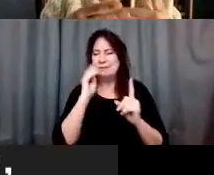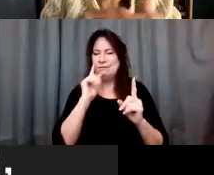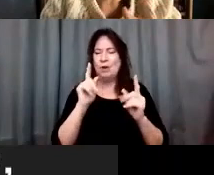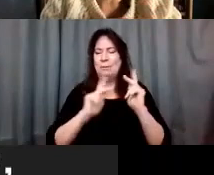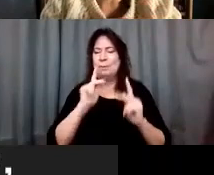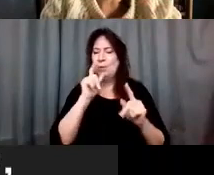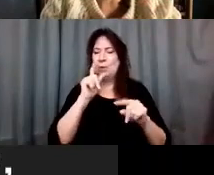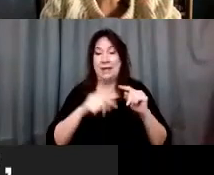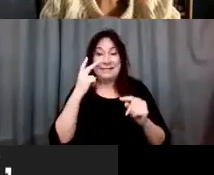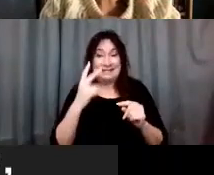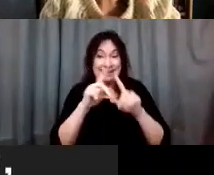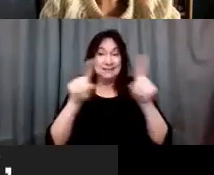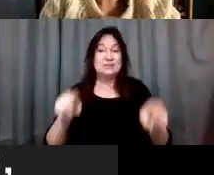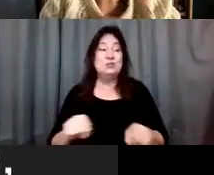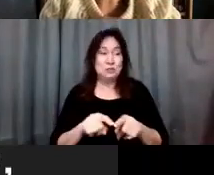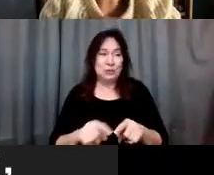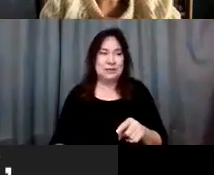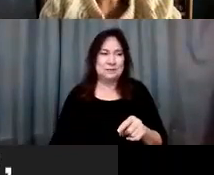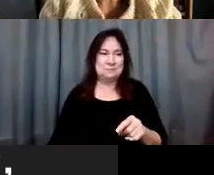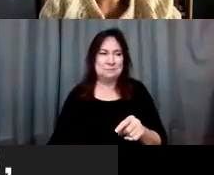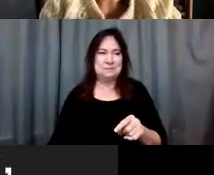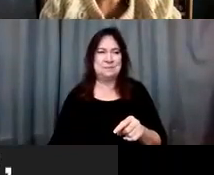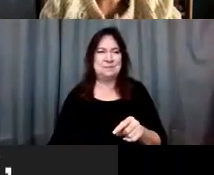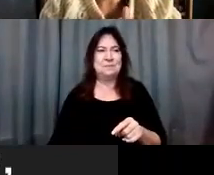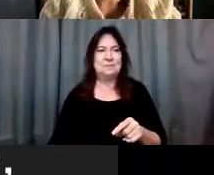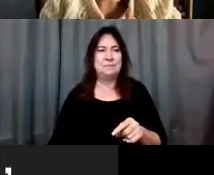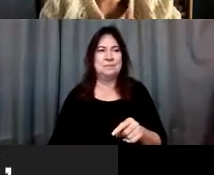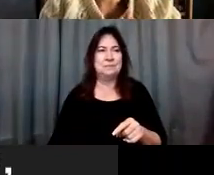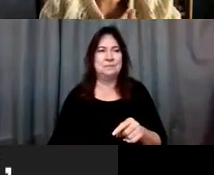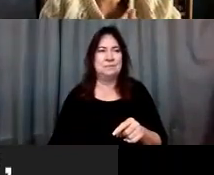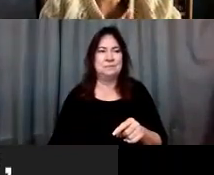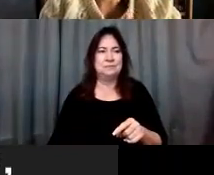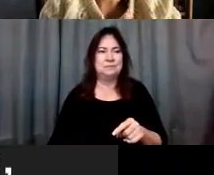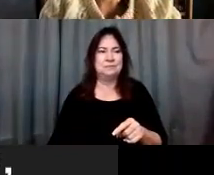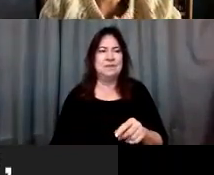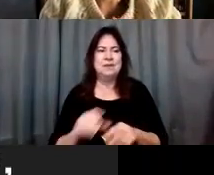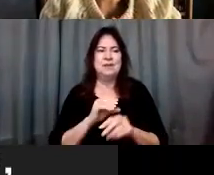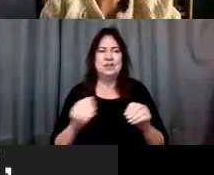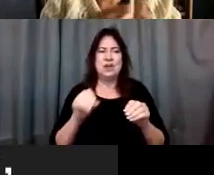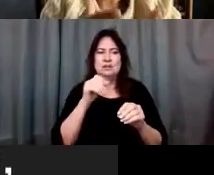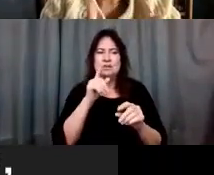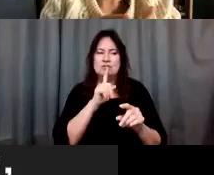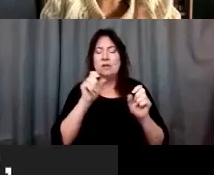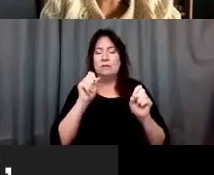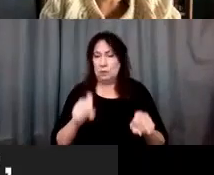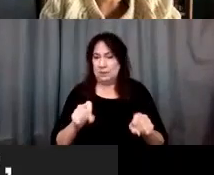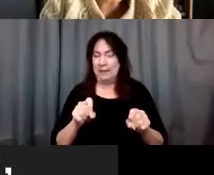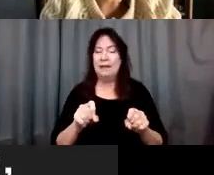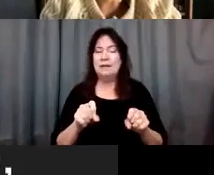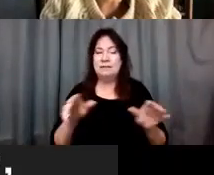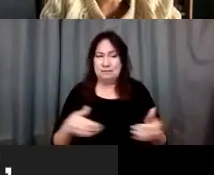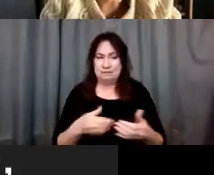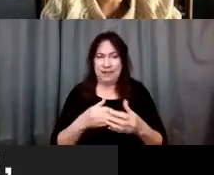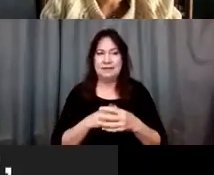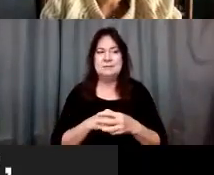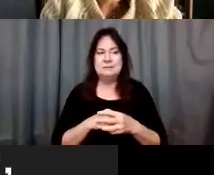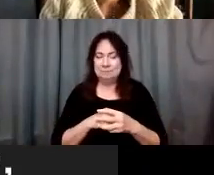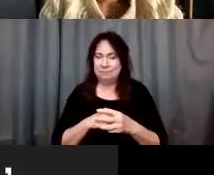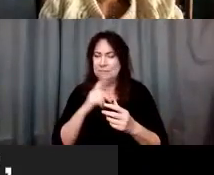can't see the screen. And that's also a great opportunity to invite your panelists if they'd like to provide